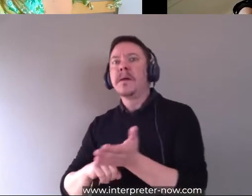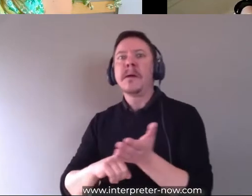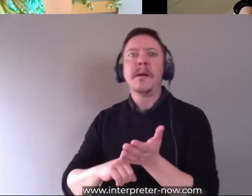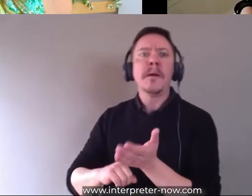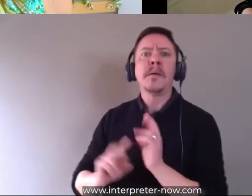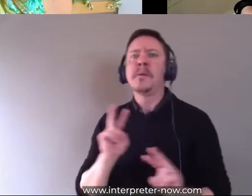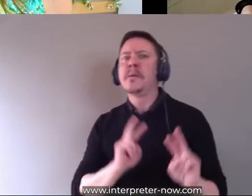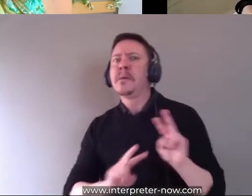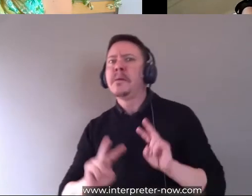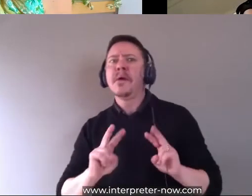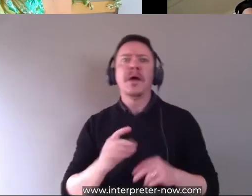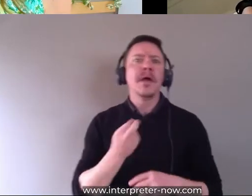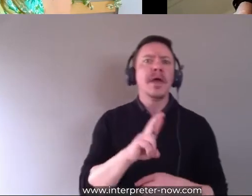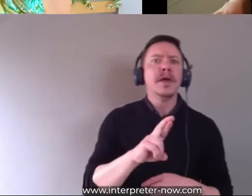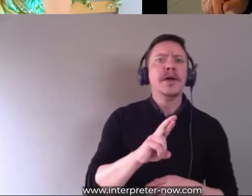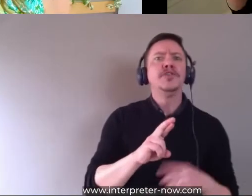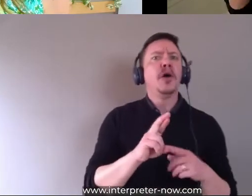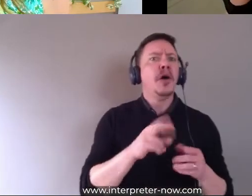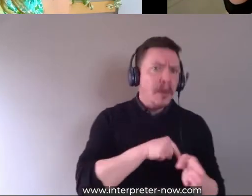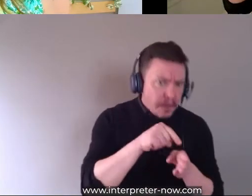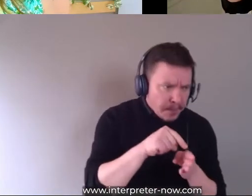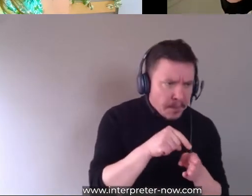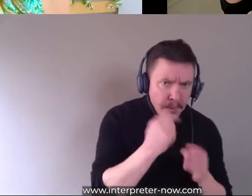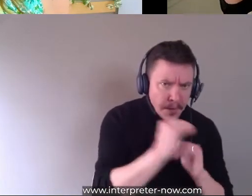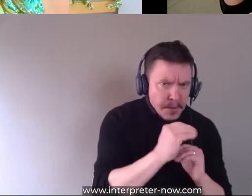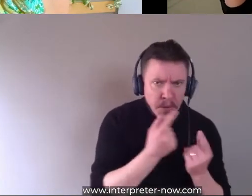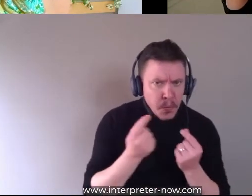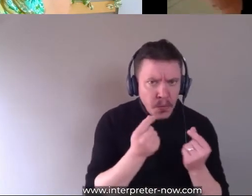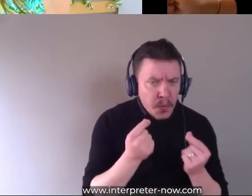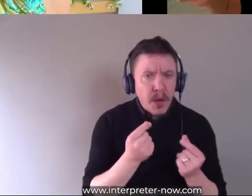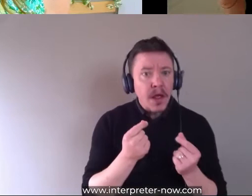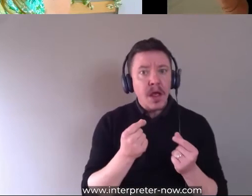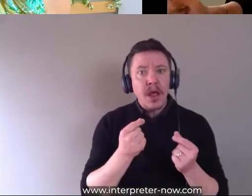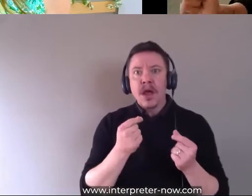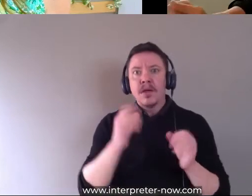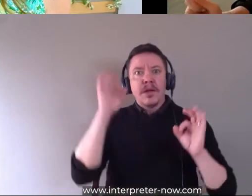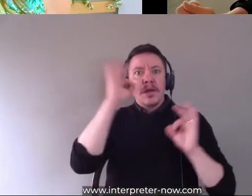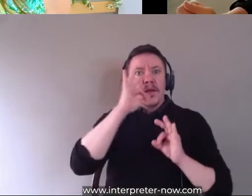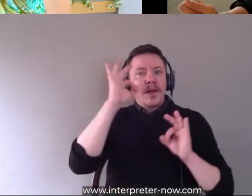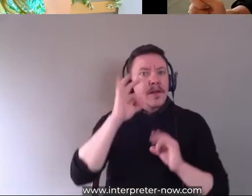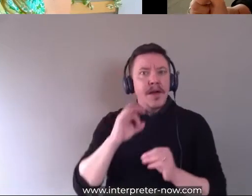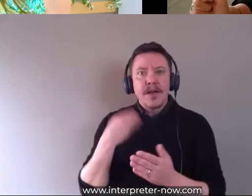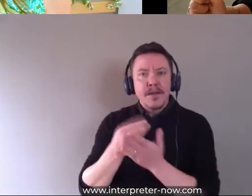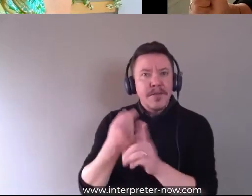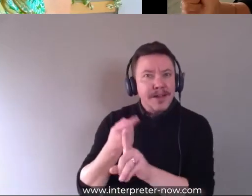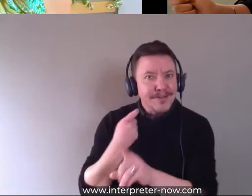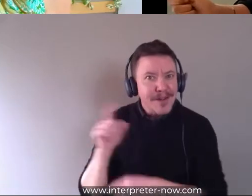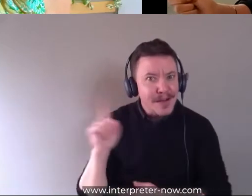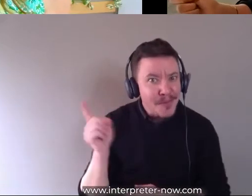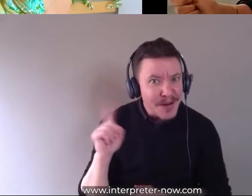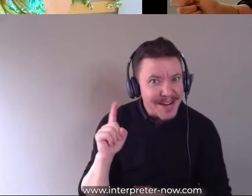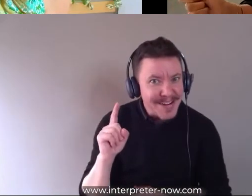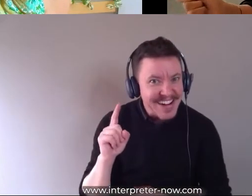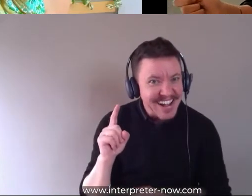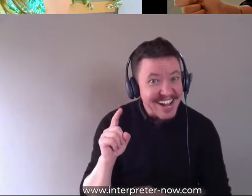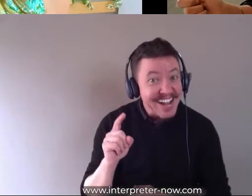the HR world of where do we go from here? I had not even considered where that money comes from. So